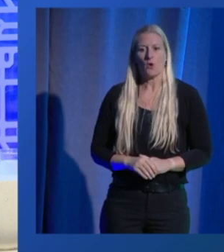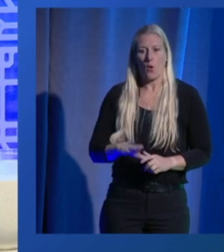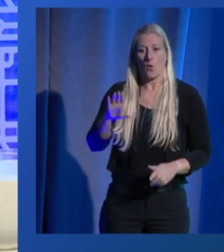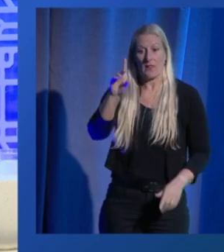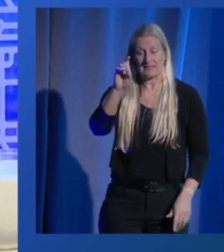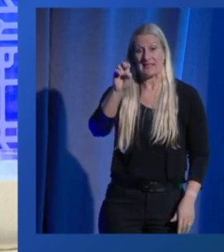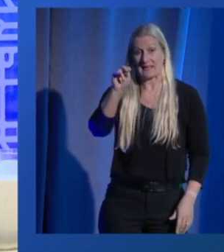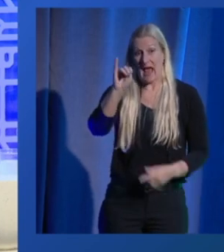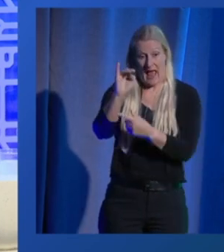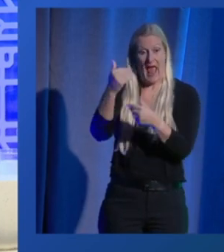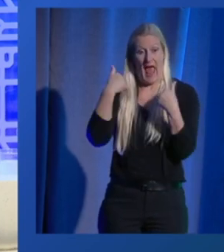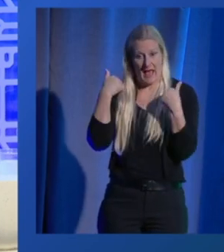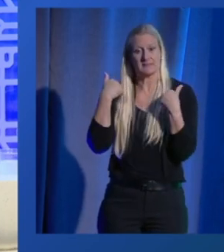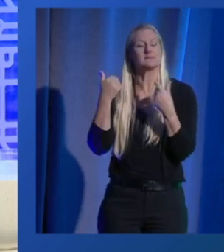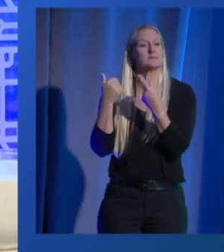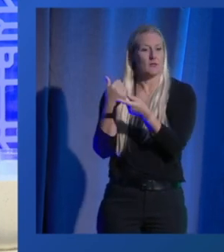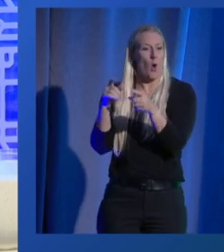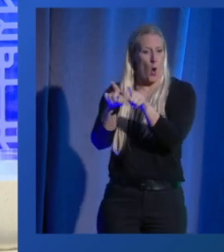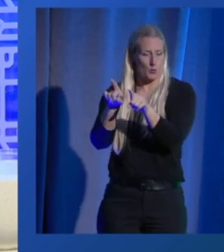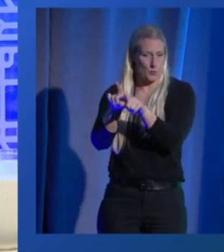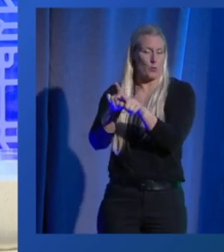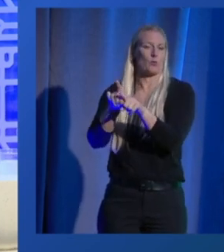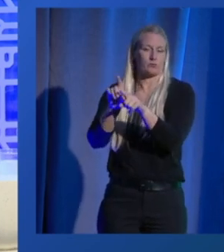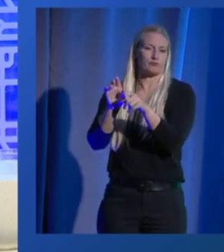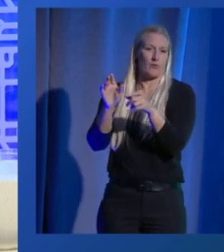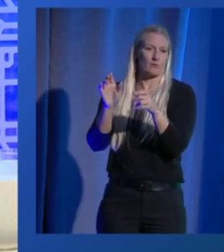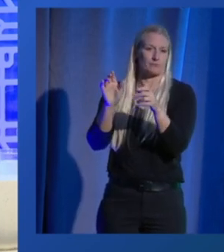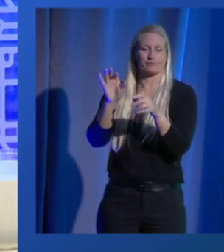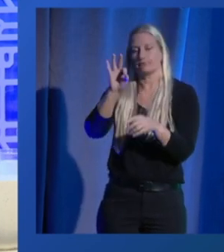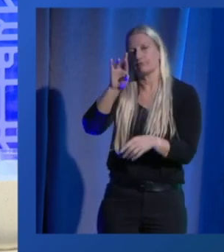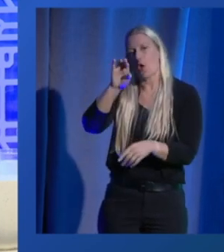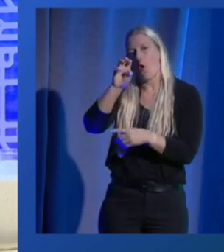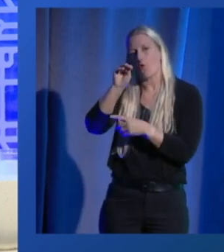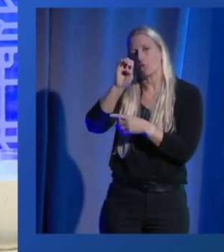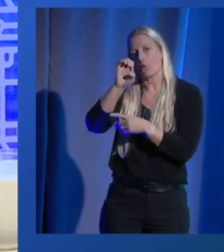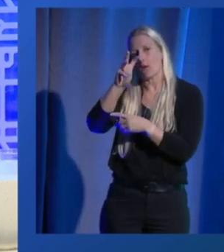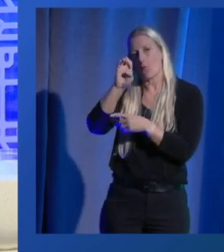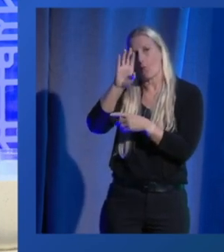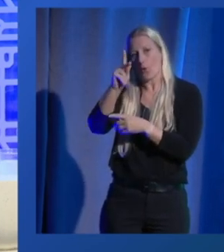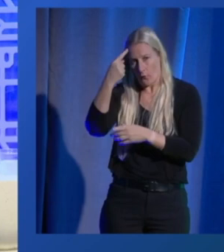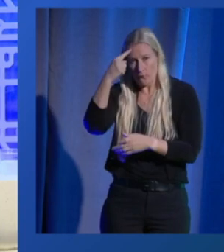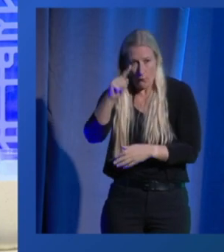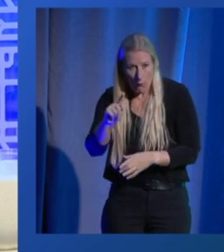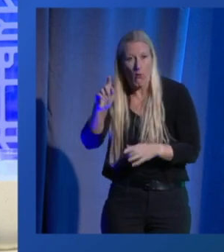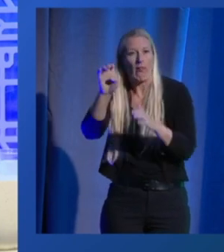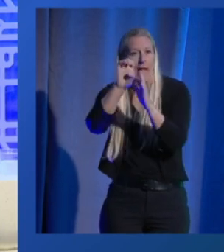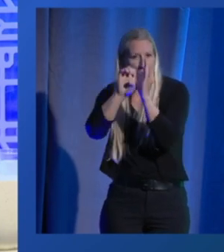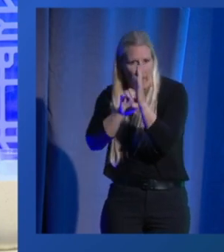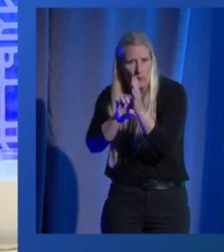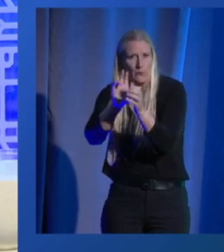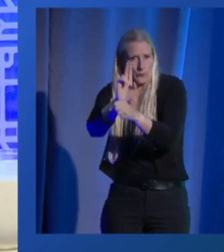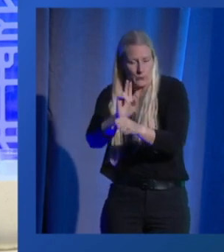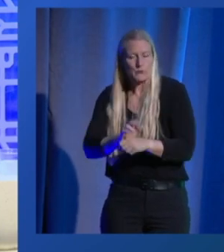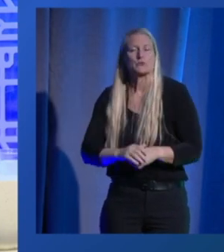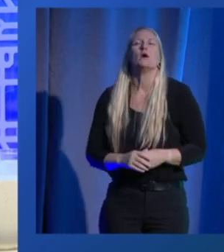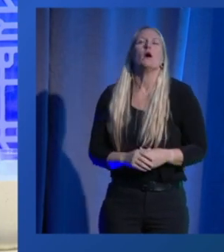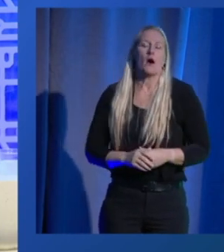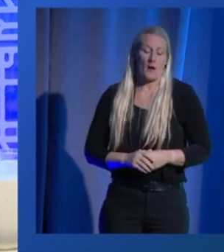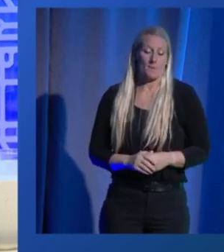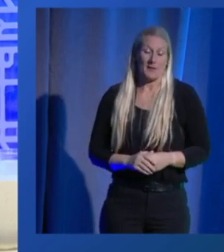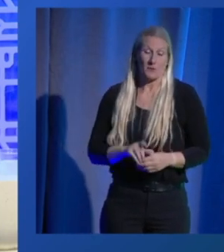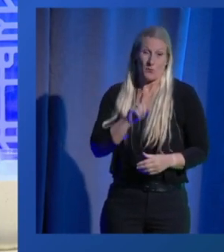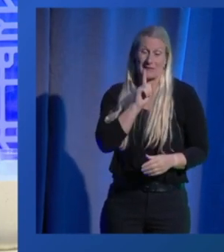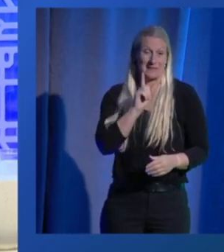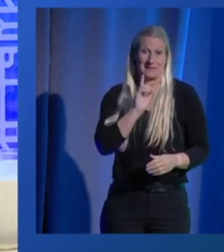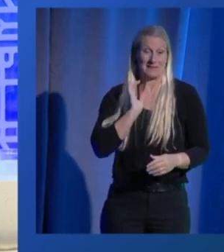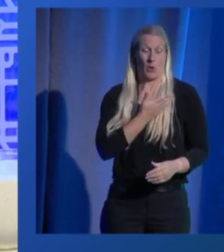AI we're steeped in that within our program with NGA it's going to be on the it's going to be on The Cutting Edge on ensuring that we're promulgating capabilities